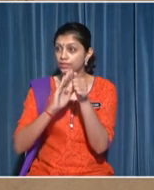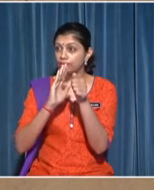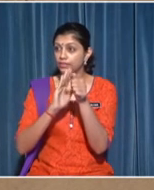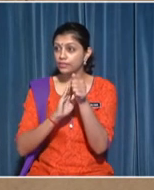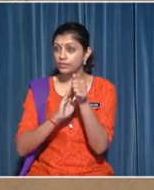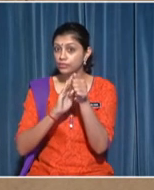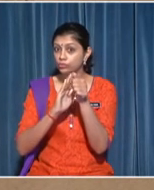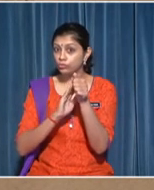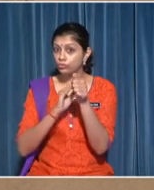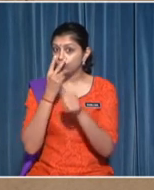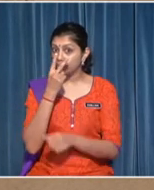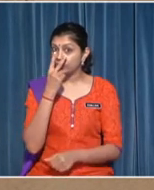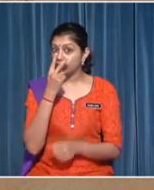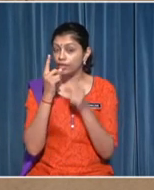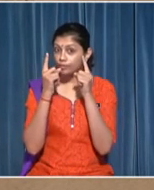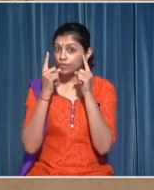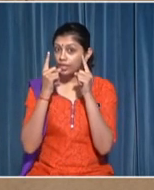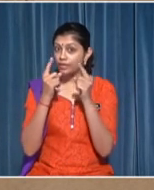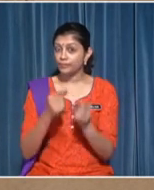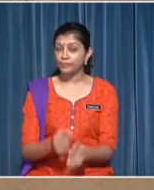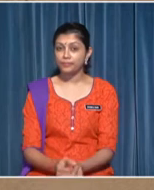Ooh, can you see that?